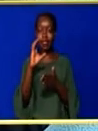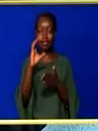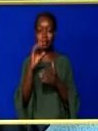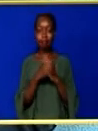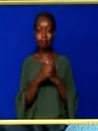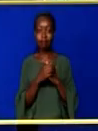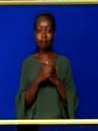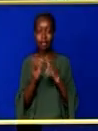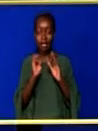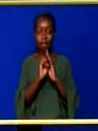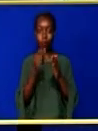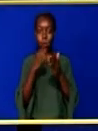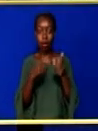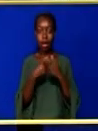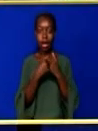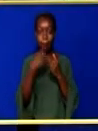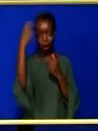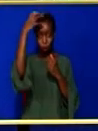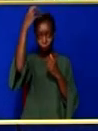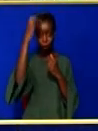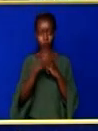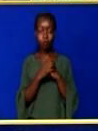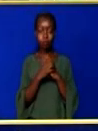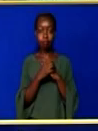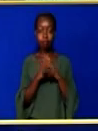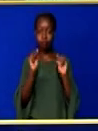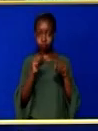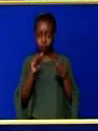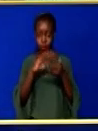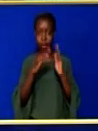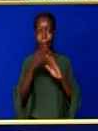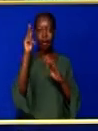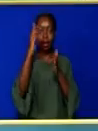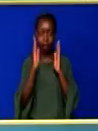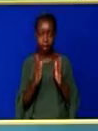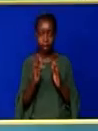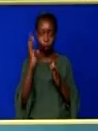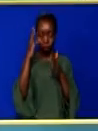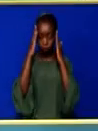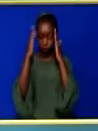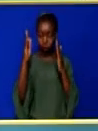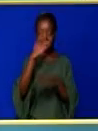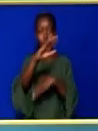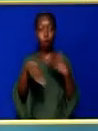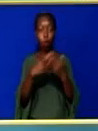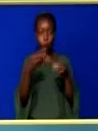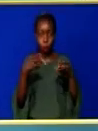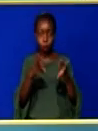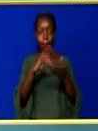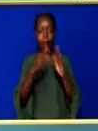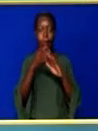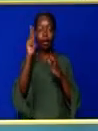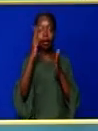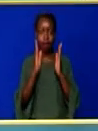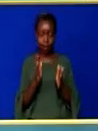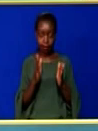like now what happened to Miguna, can be revoked? Yes, it is possible. And we'll be looking at them all. Yes. When we'll now be talking about ways of